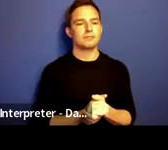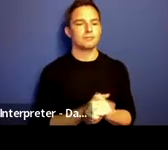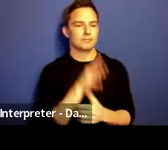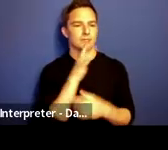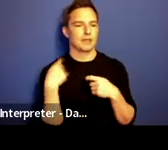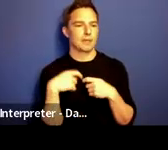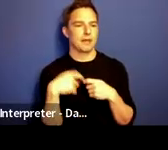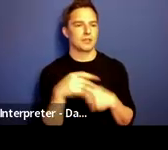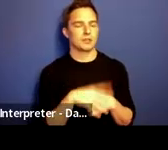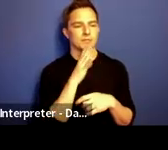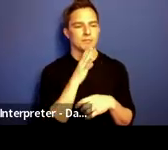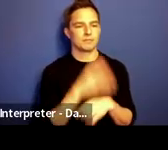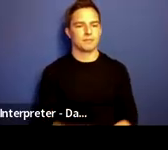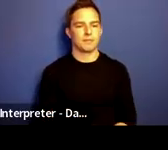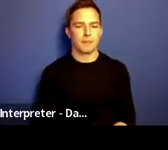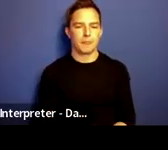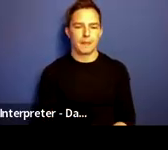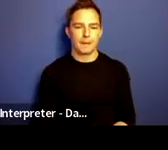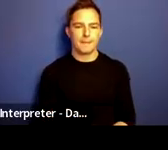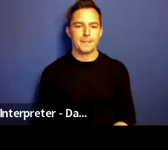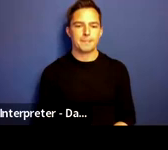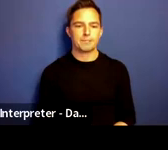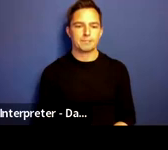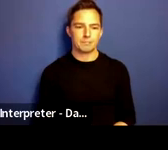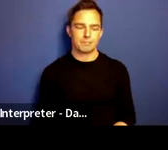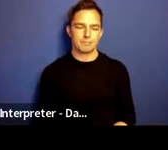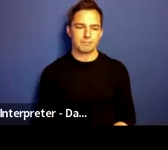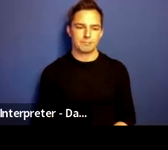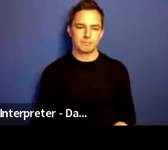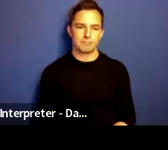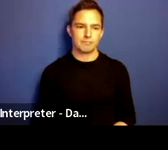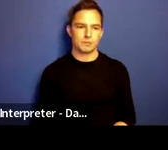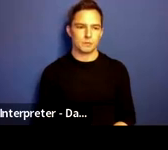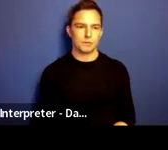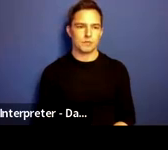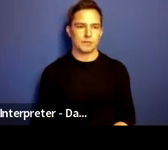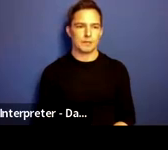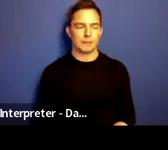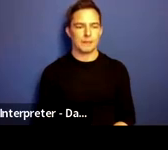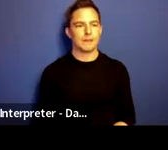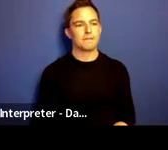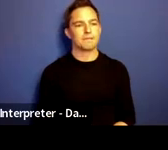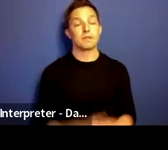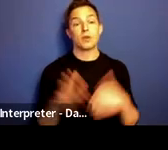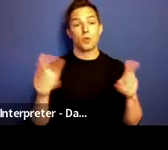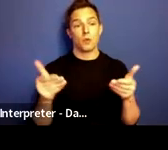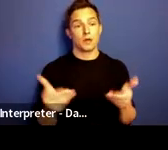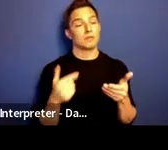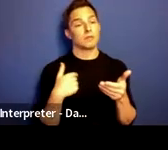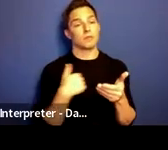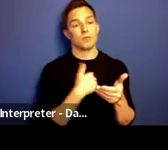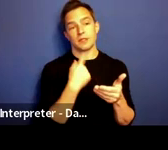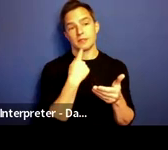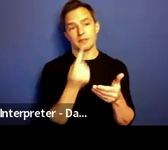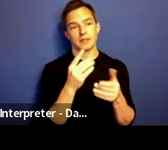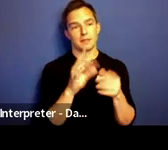Bienvenidos. Voy a dar este mensaje en español y después en inglés. Welcome. I'll be saying this message